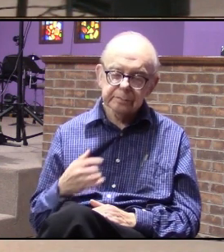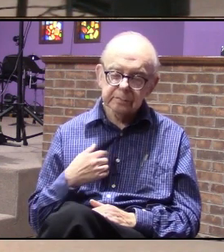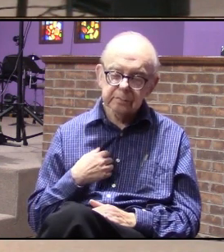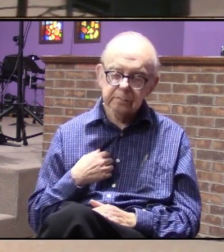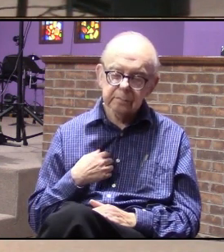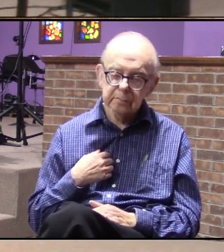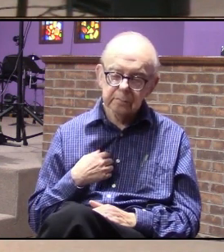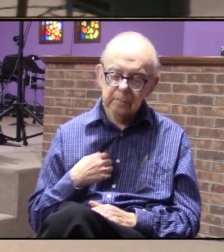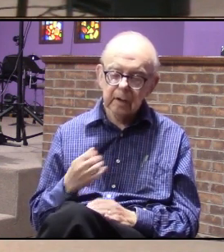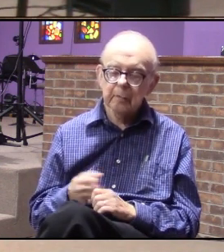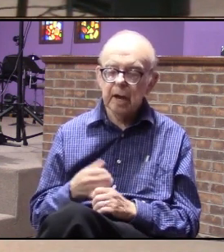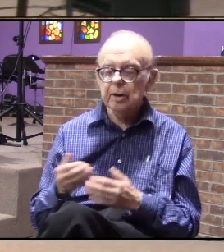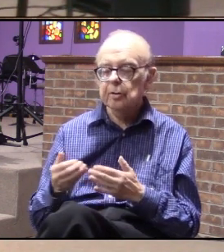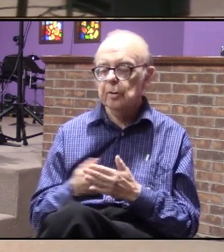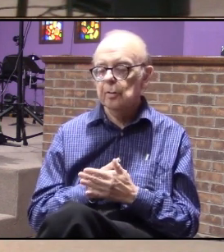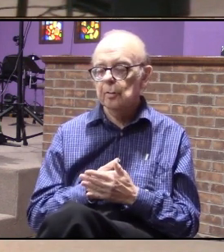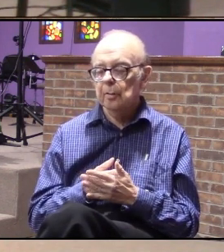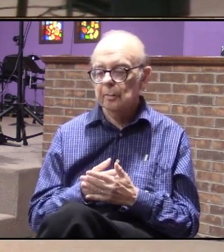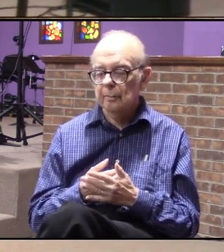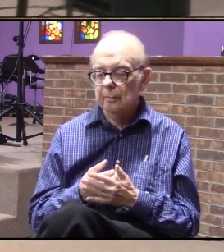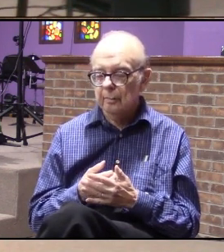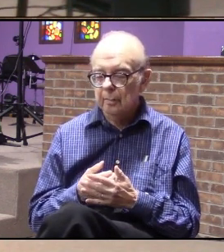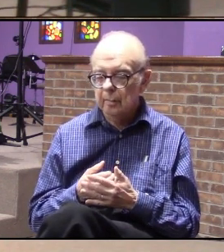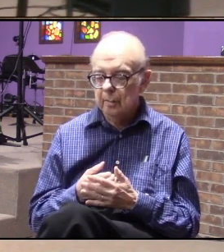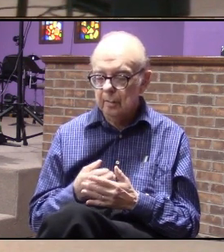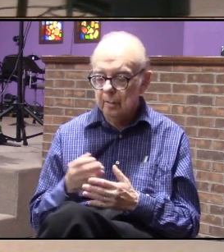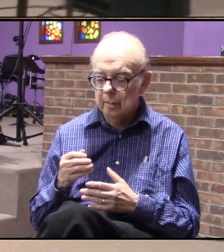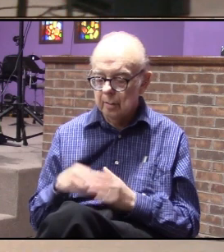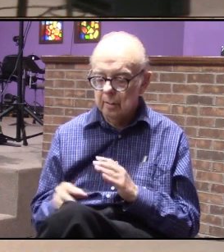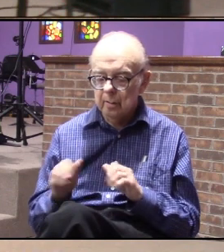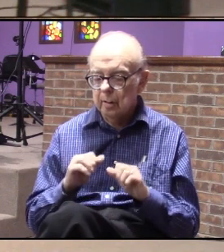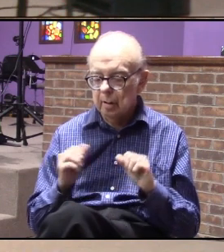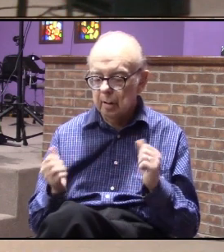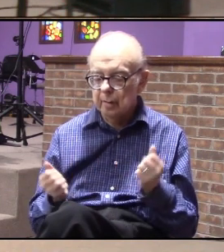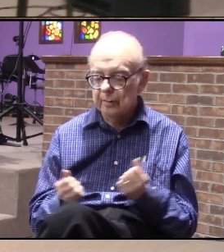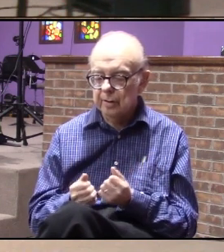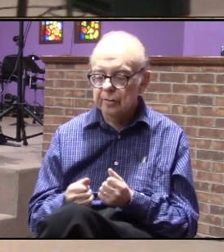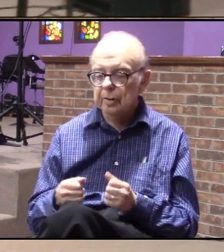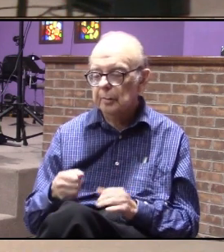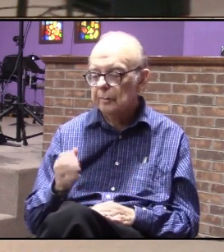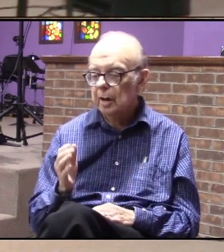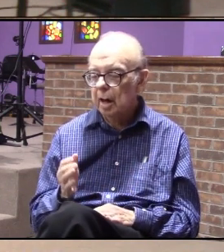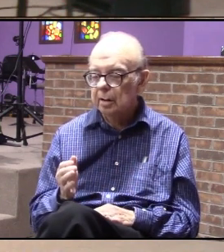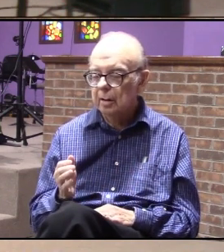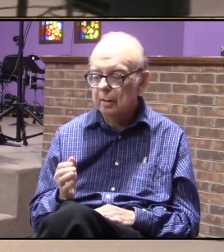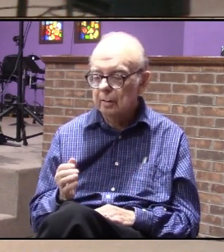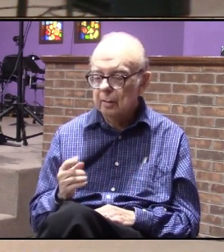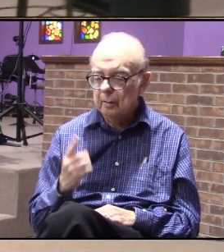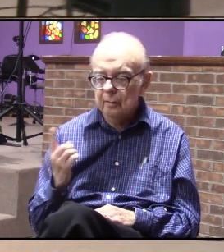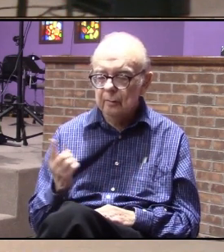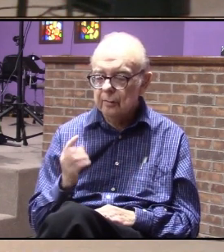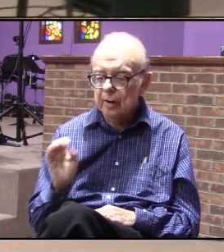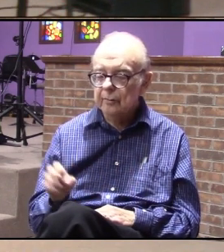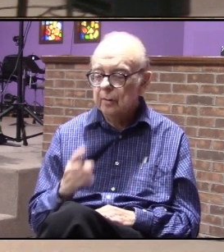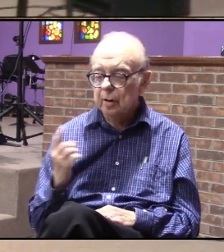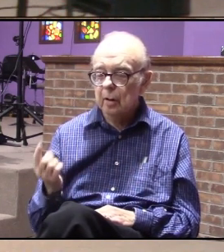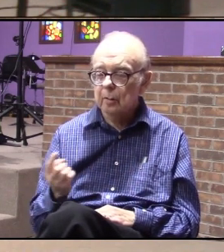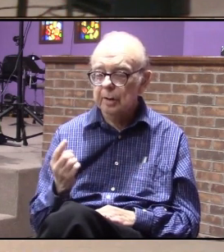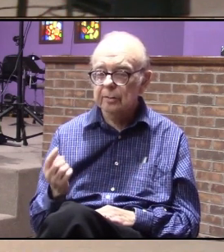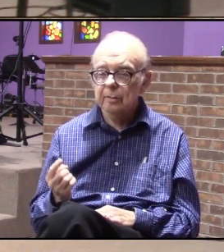I am restored into the fellowship of God forever?